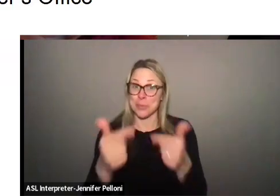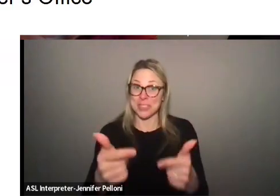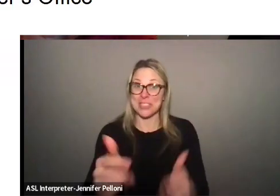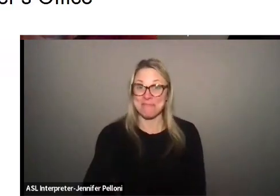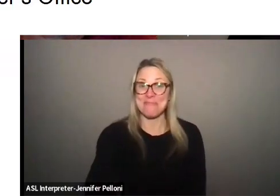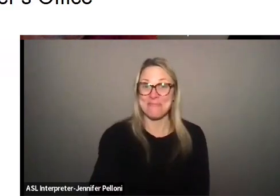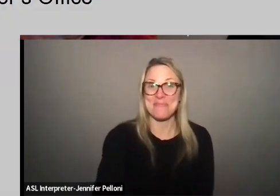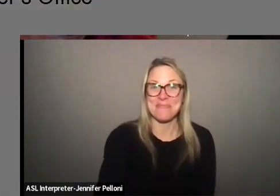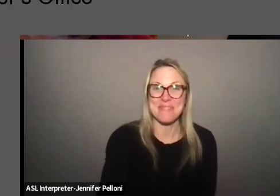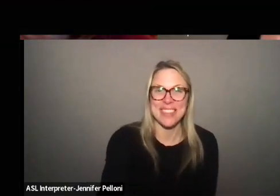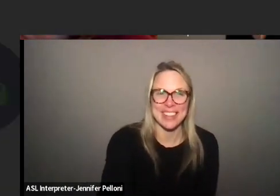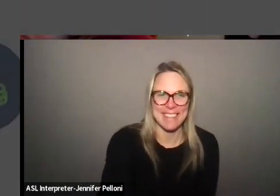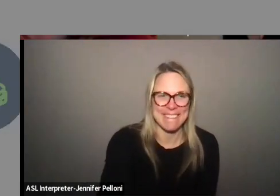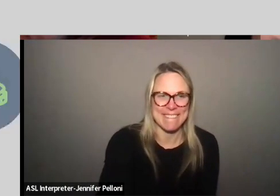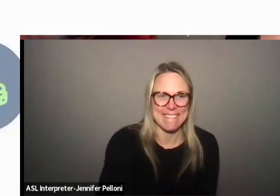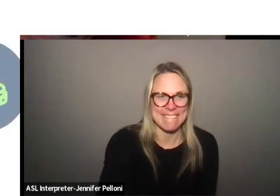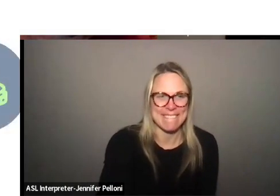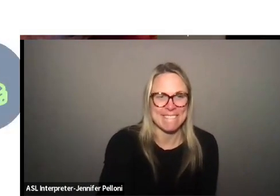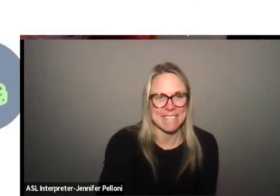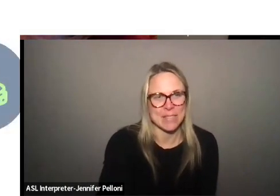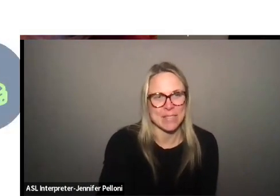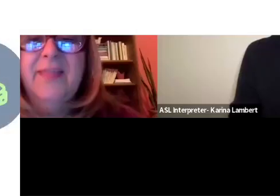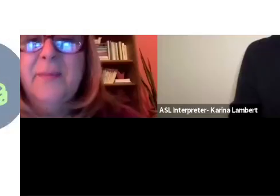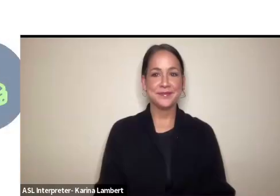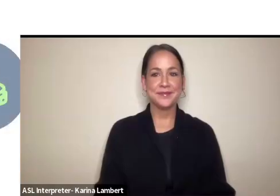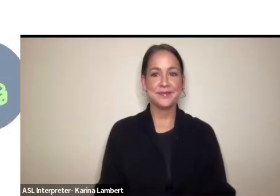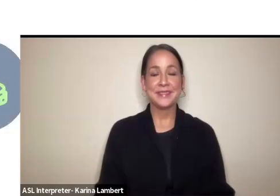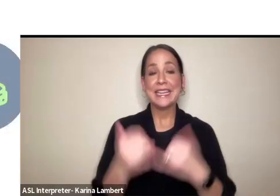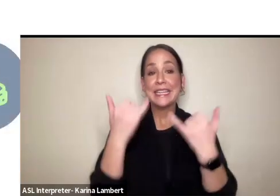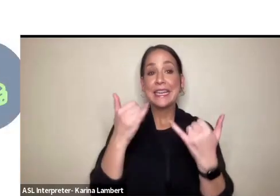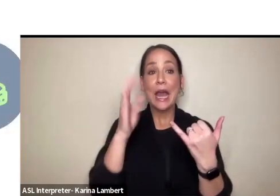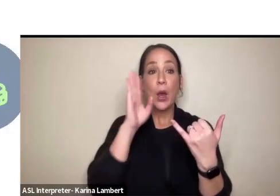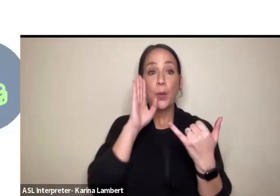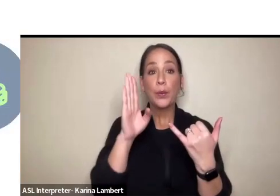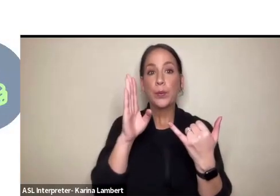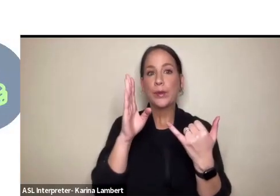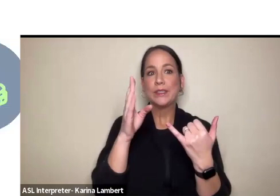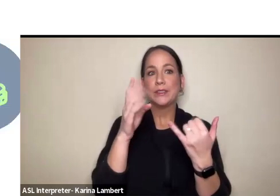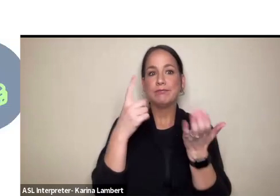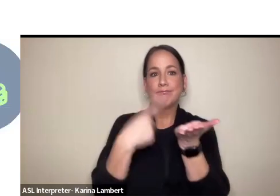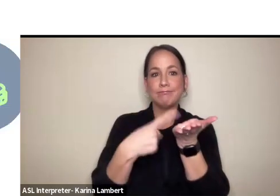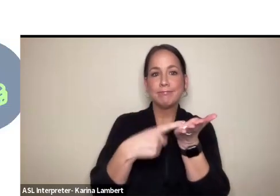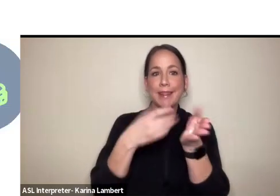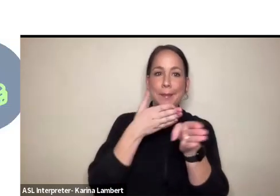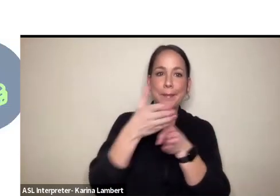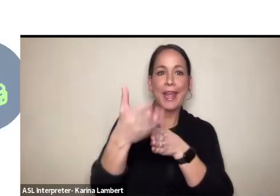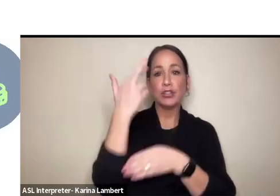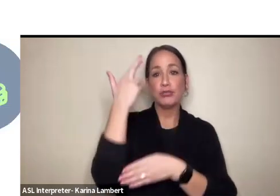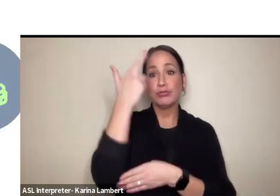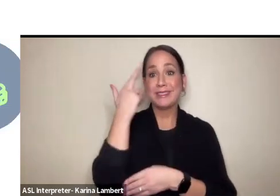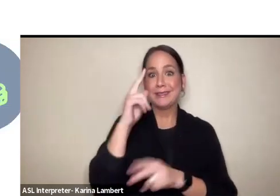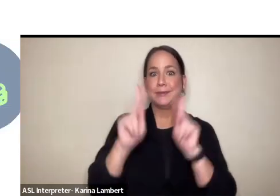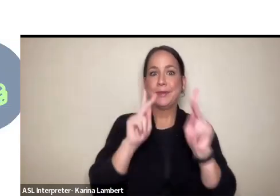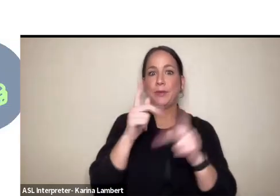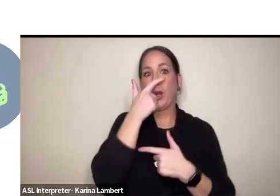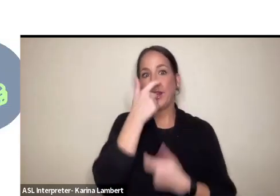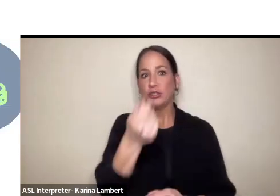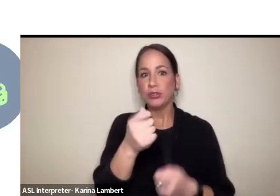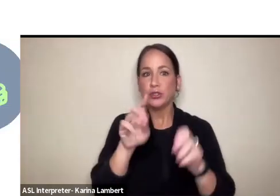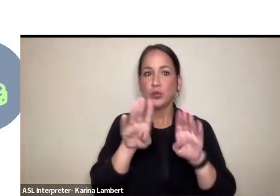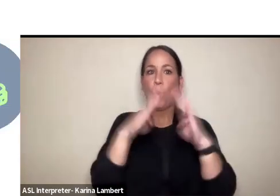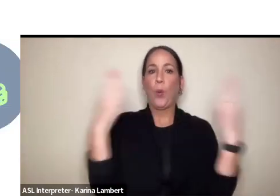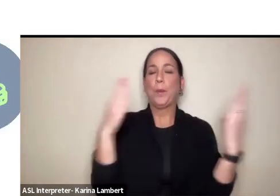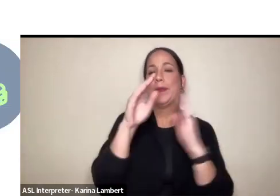Okay, let's go ahead and advance to the next slide and take a look at the main reasons that people are interested in opening ABLE